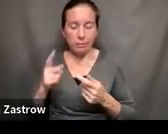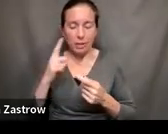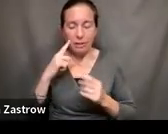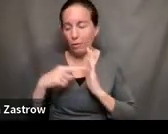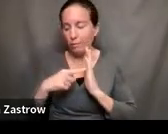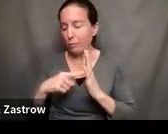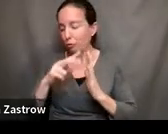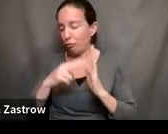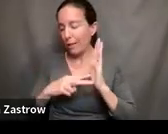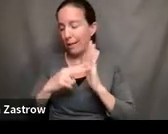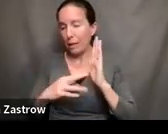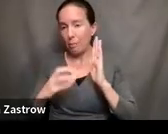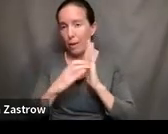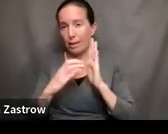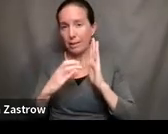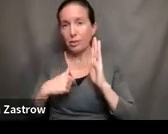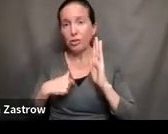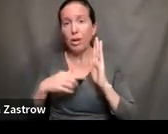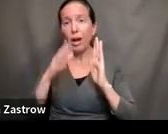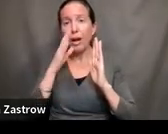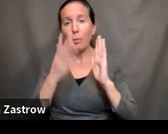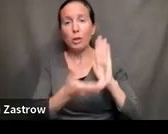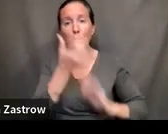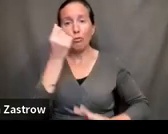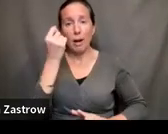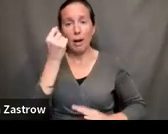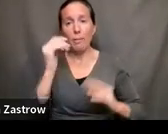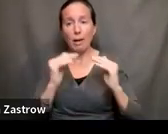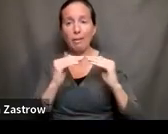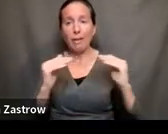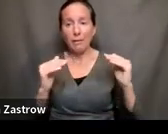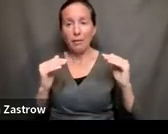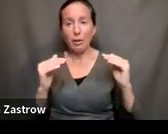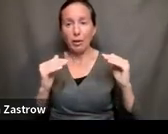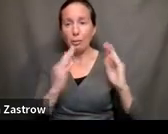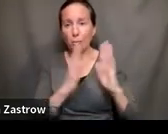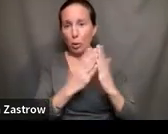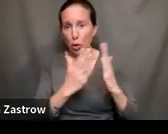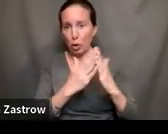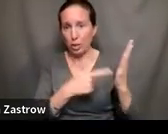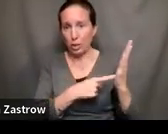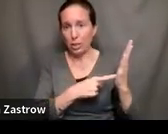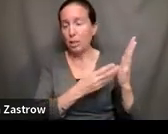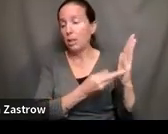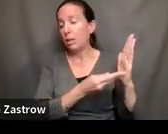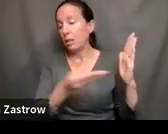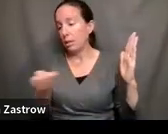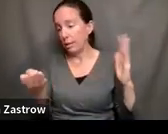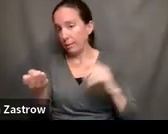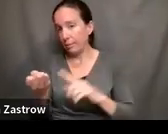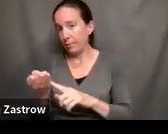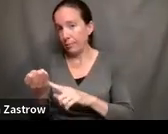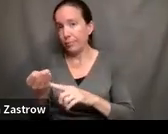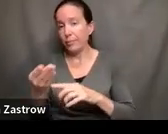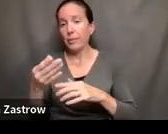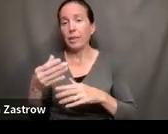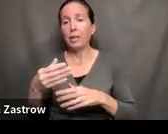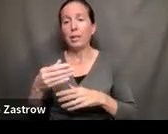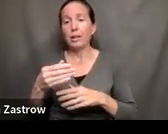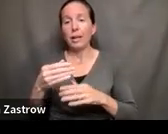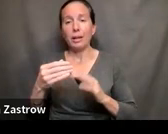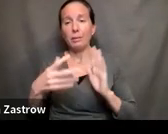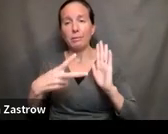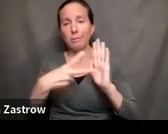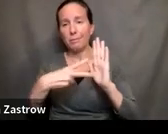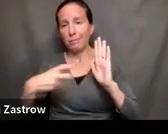just pull like a running record. I would grab a level, you know, the level book that the student was reading at, pull a cold passage,